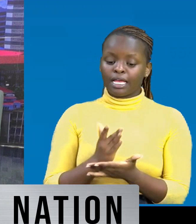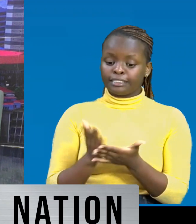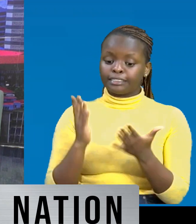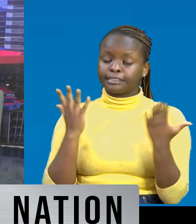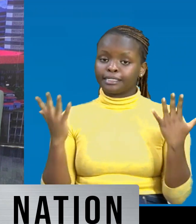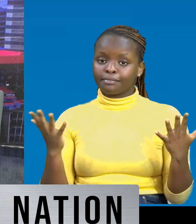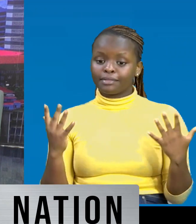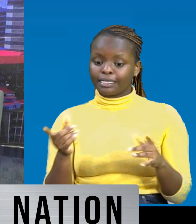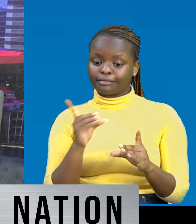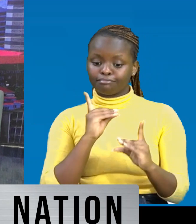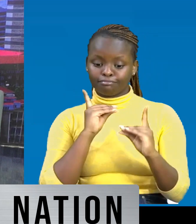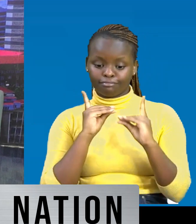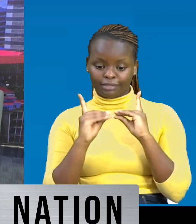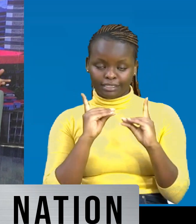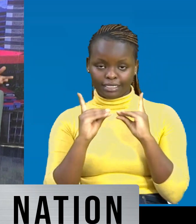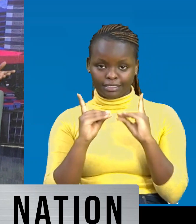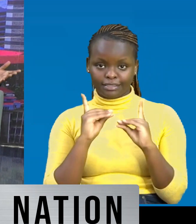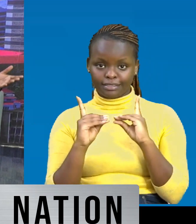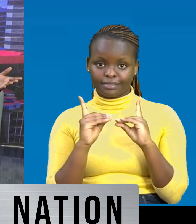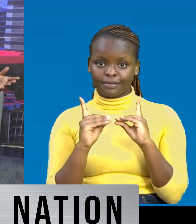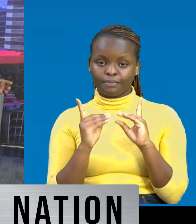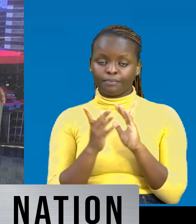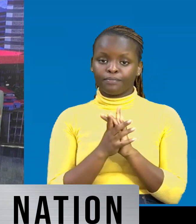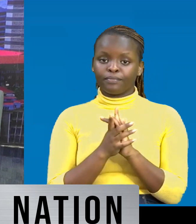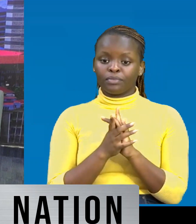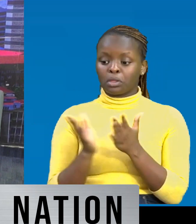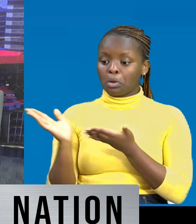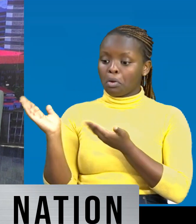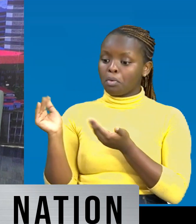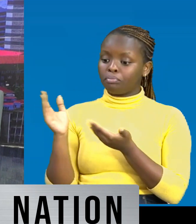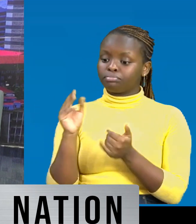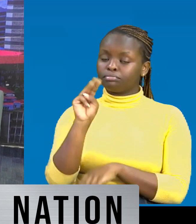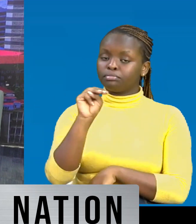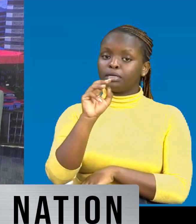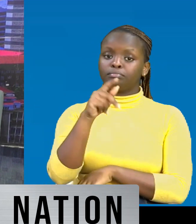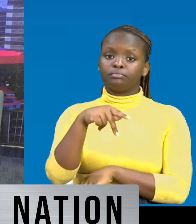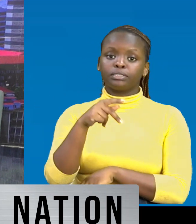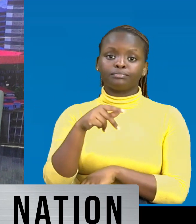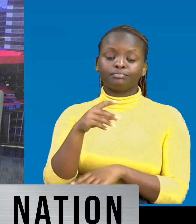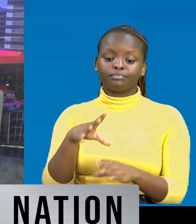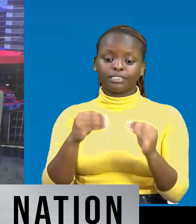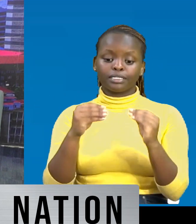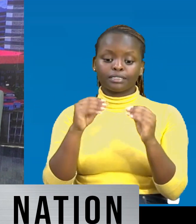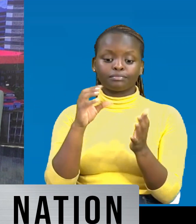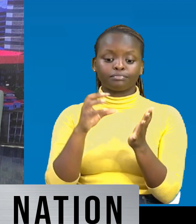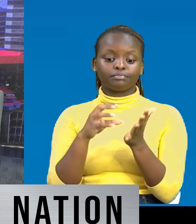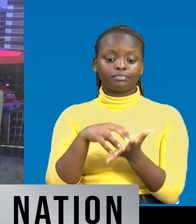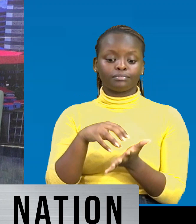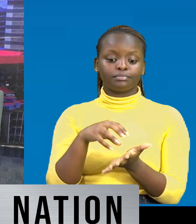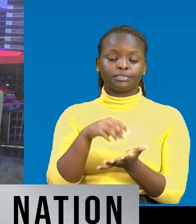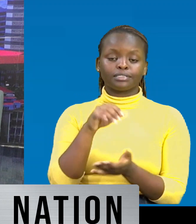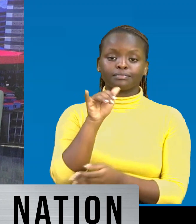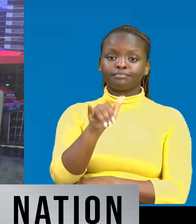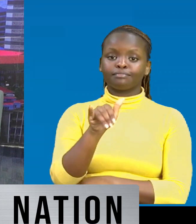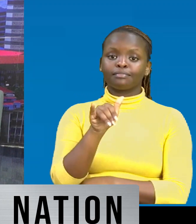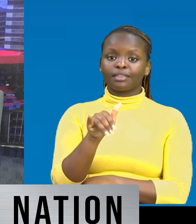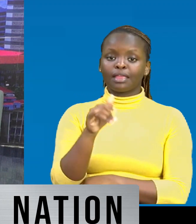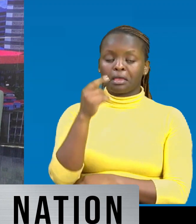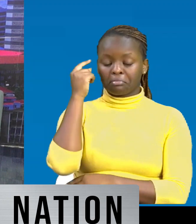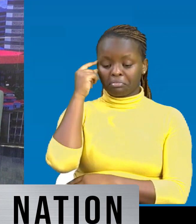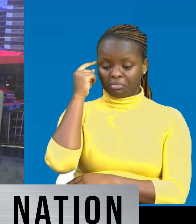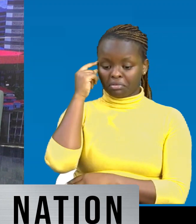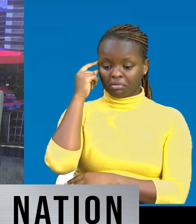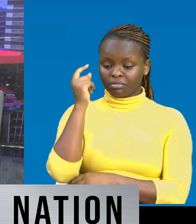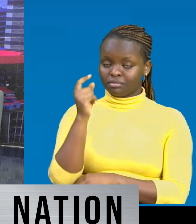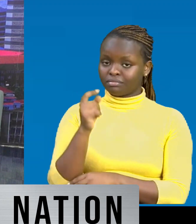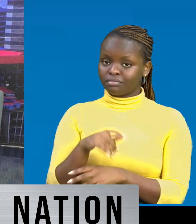that we can discuss, and I had hoped that members of parliament would have taken that matter and I thought that they would